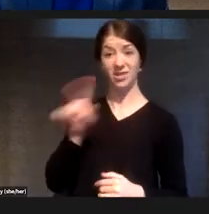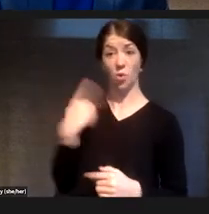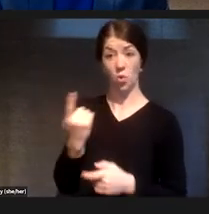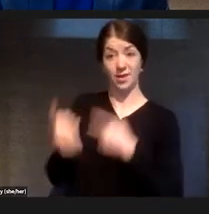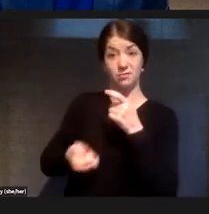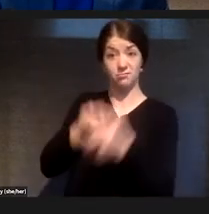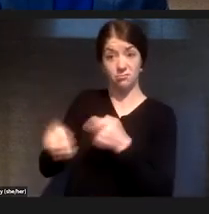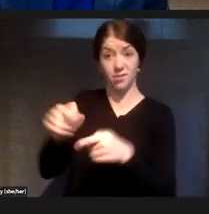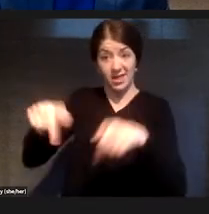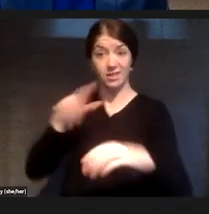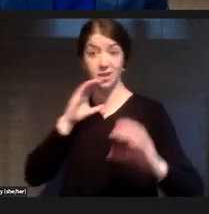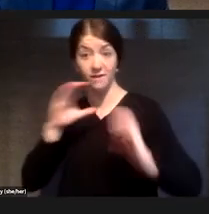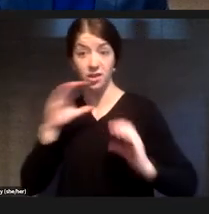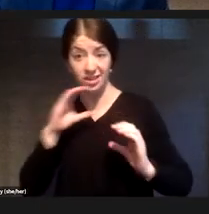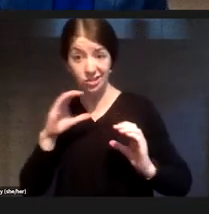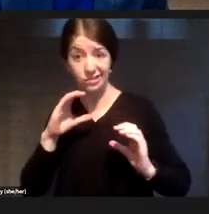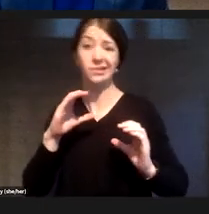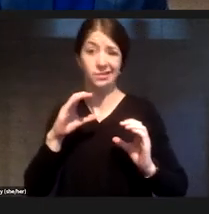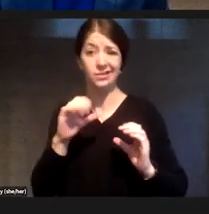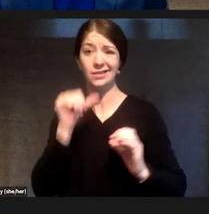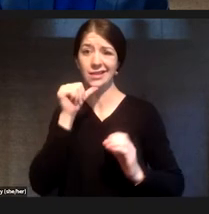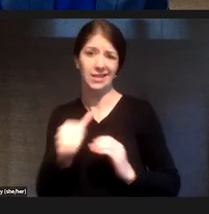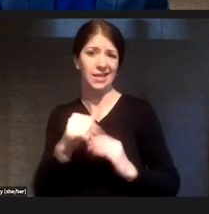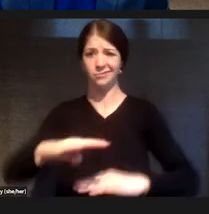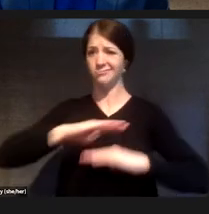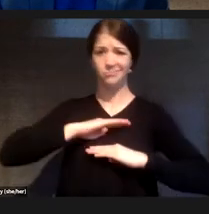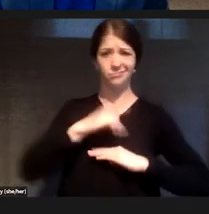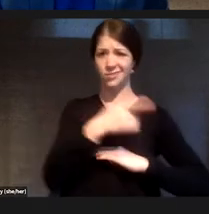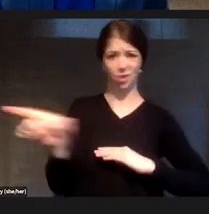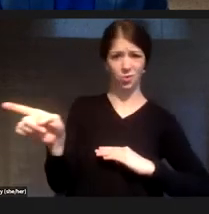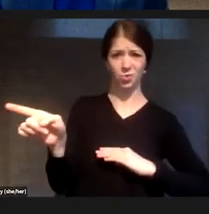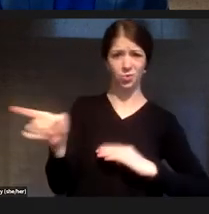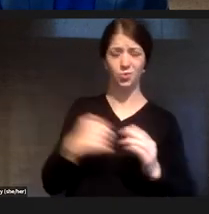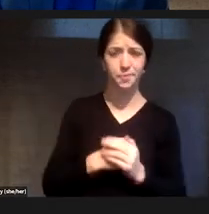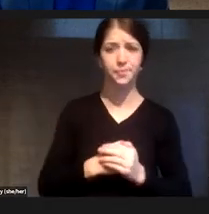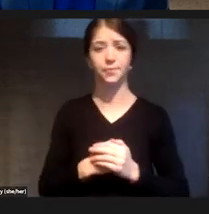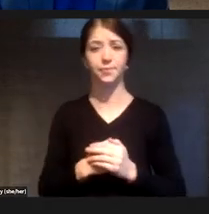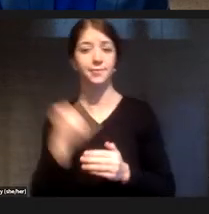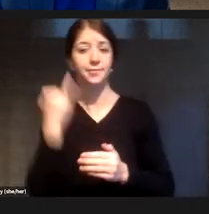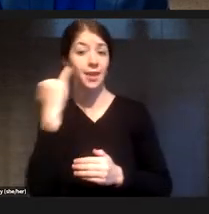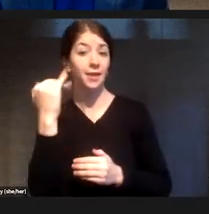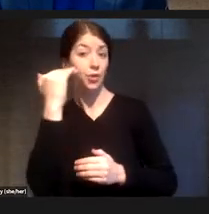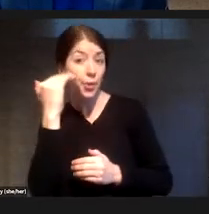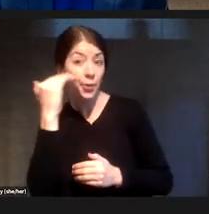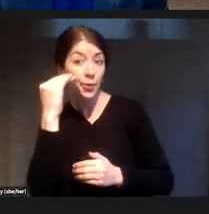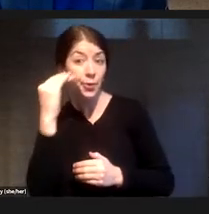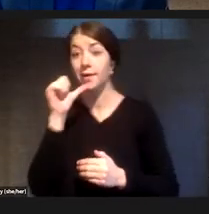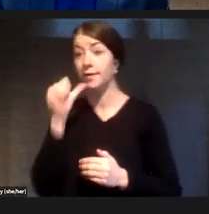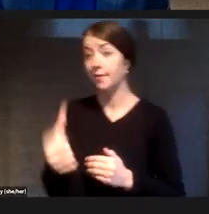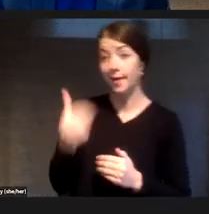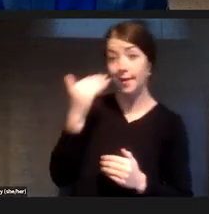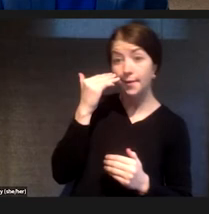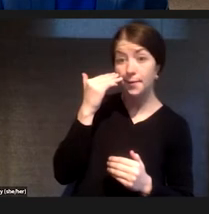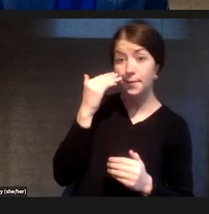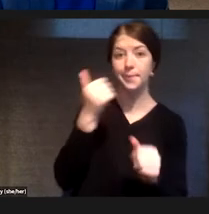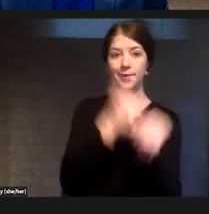to this conversation, I feel as though I've done a disservice to all of you. Because whether you know it or not, each of you has a